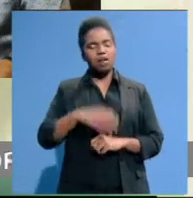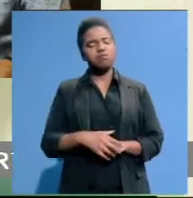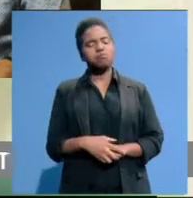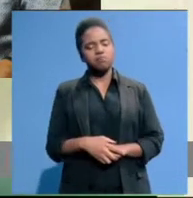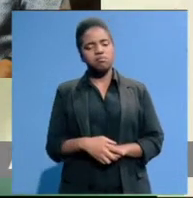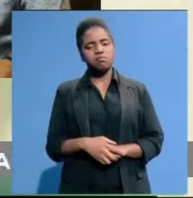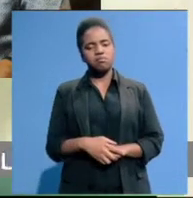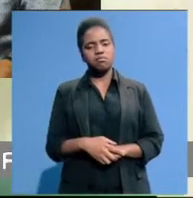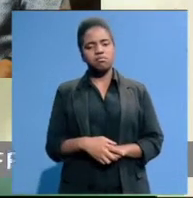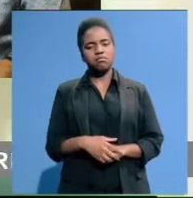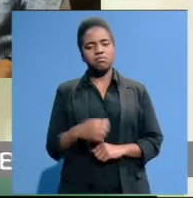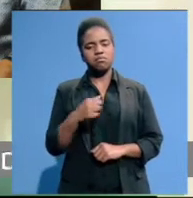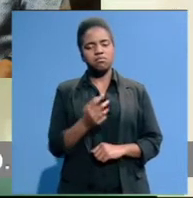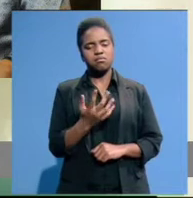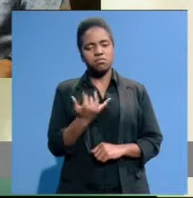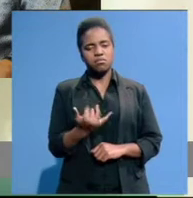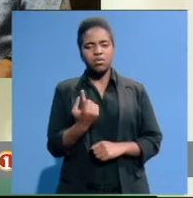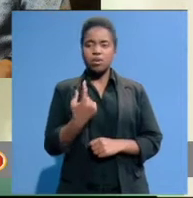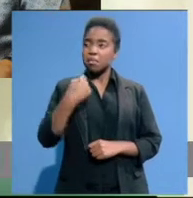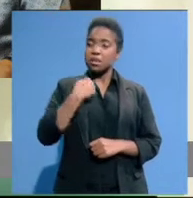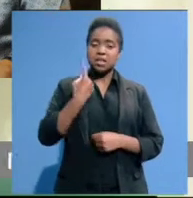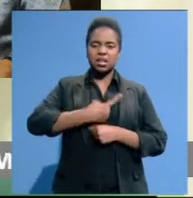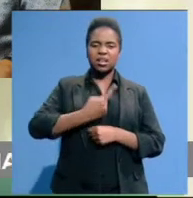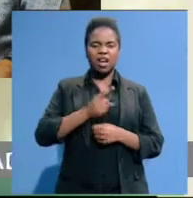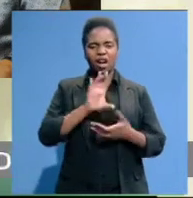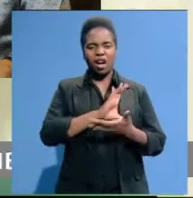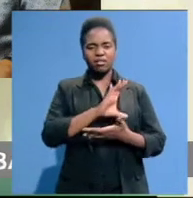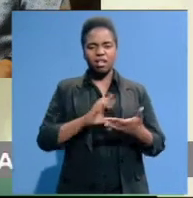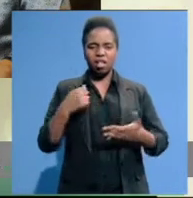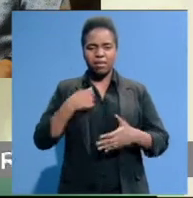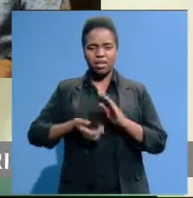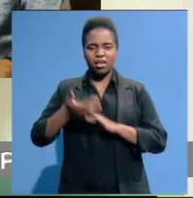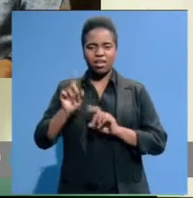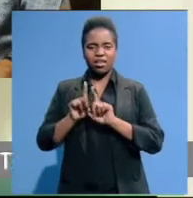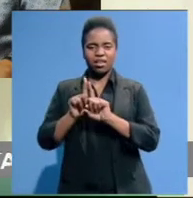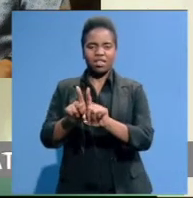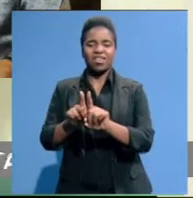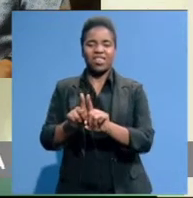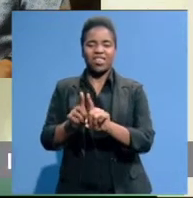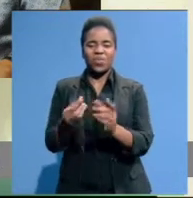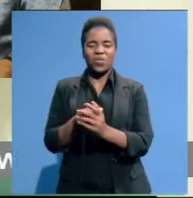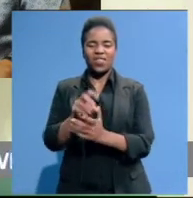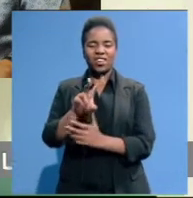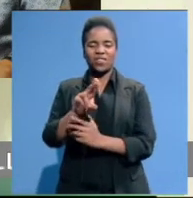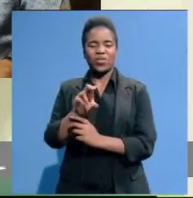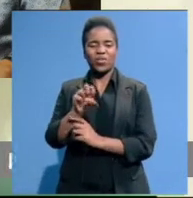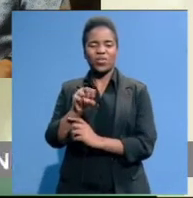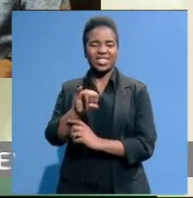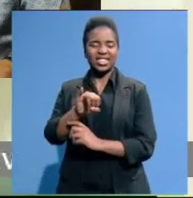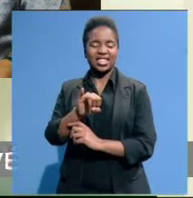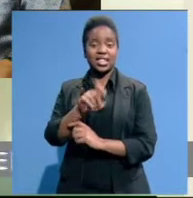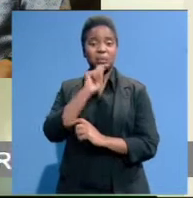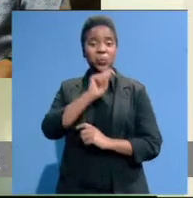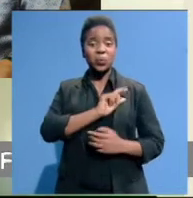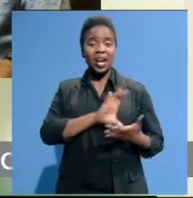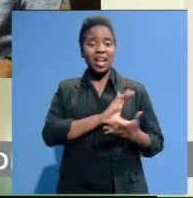4664. That was really quite a great call and an honor for me to sort of really being asked